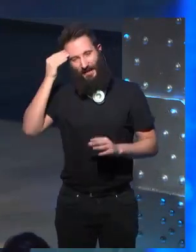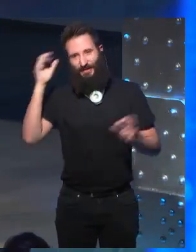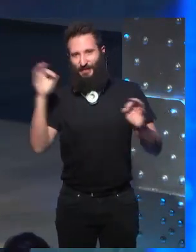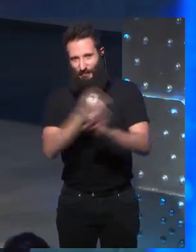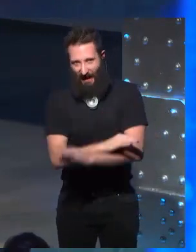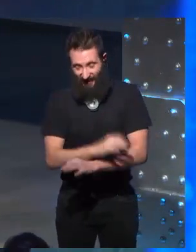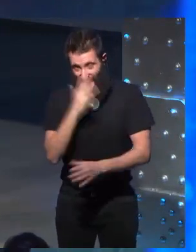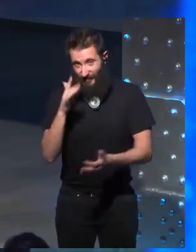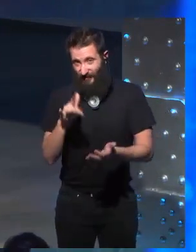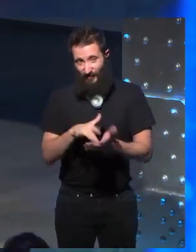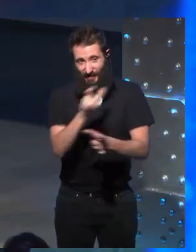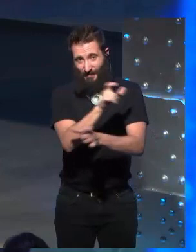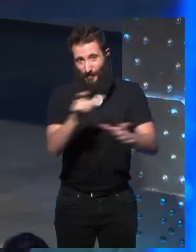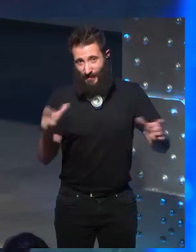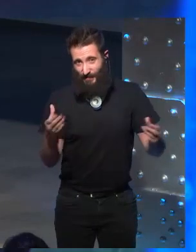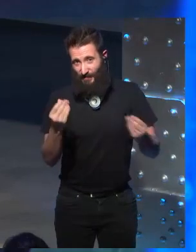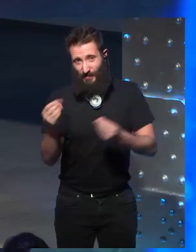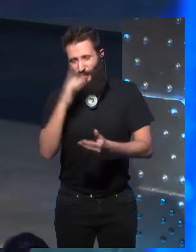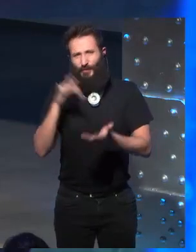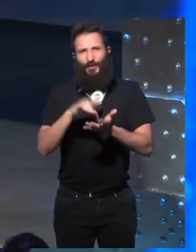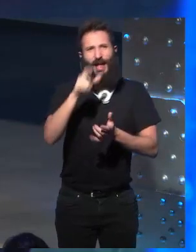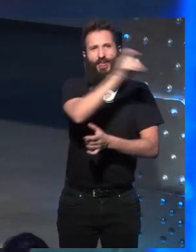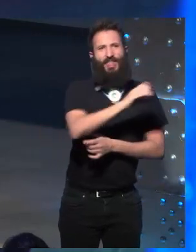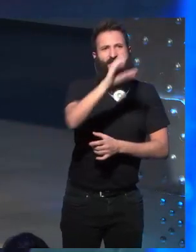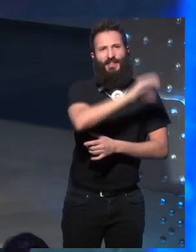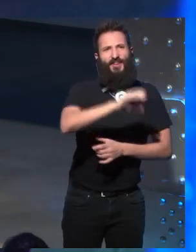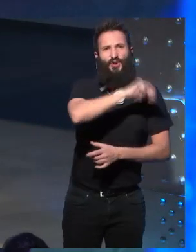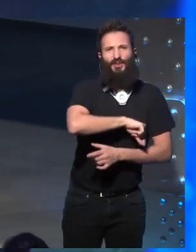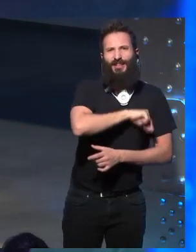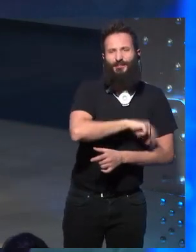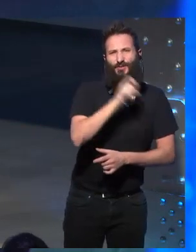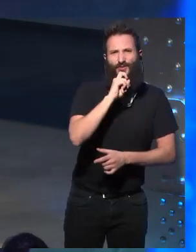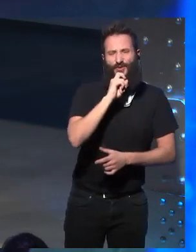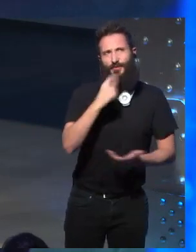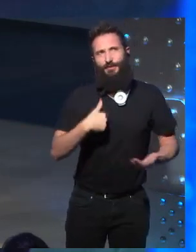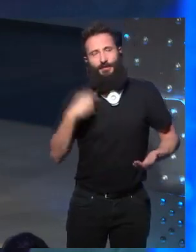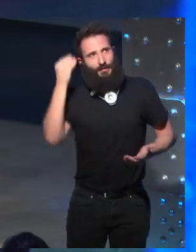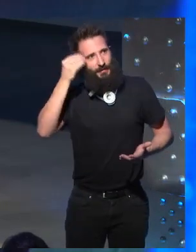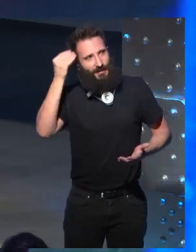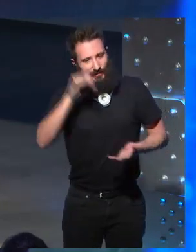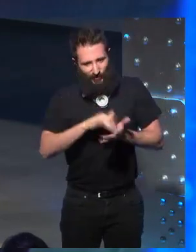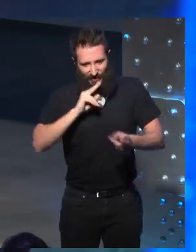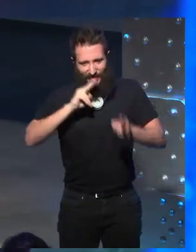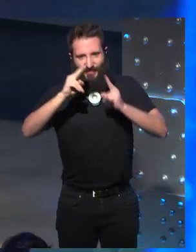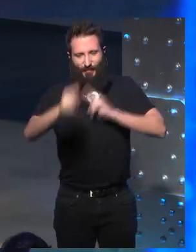do scientists feel about feelings? I'm trying to think at the same time an intelligent answer to that question,